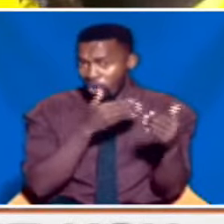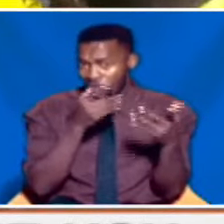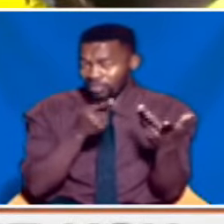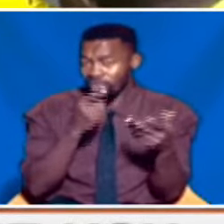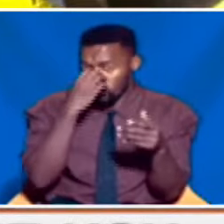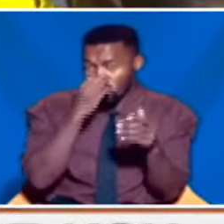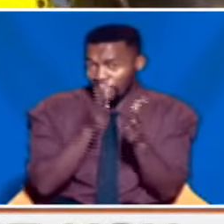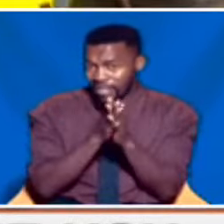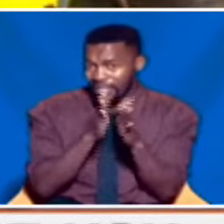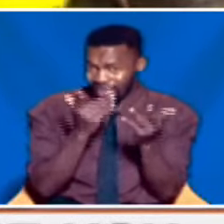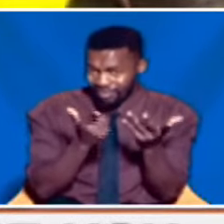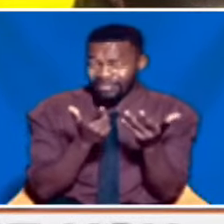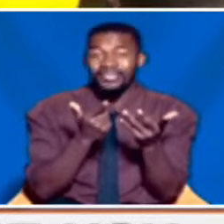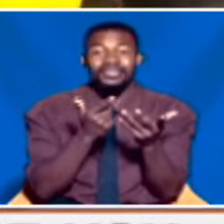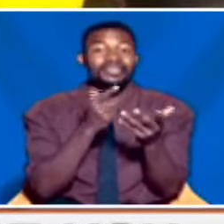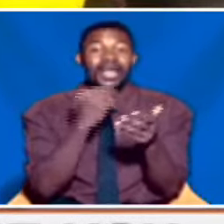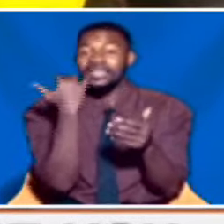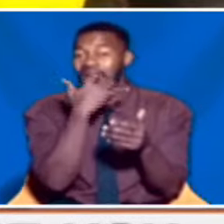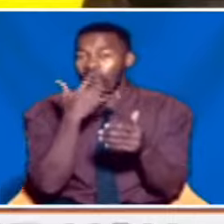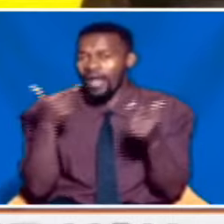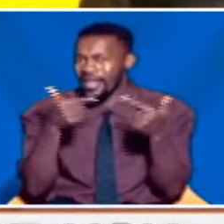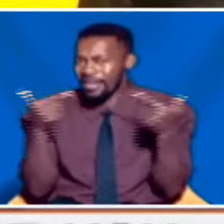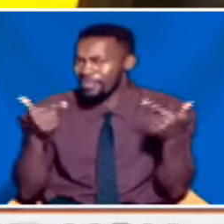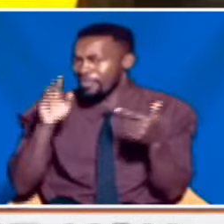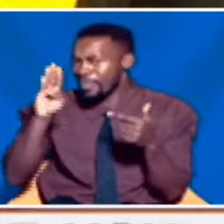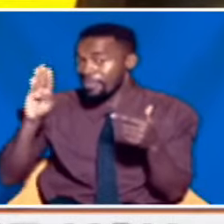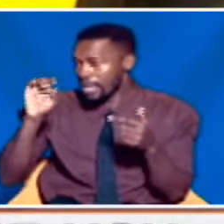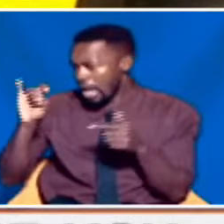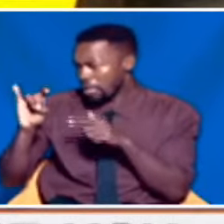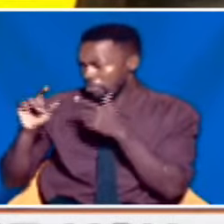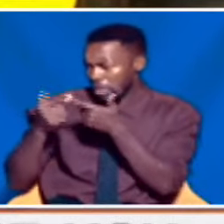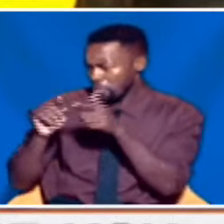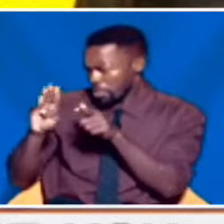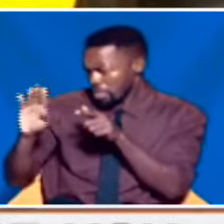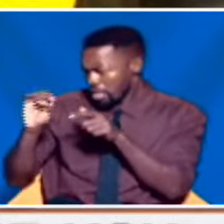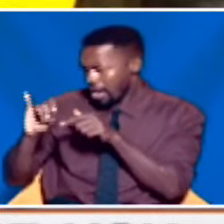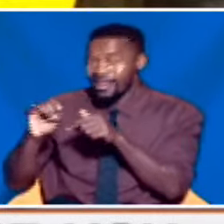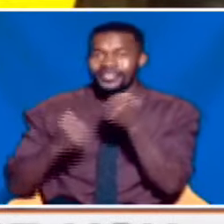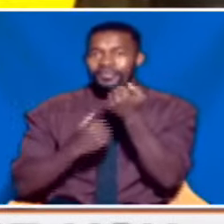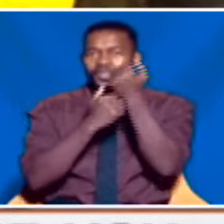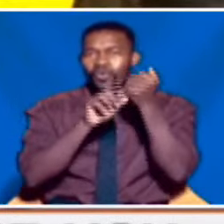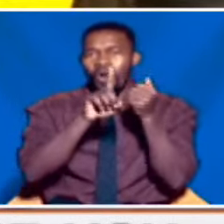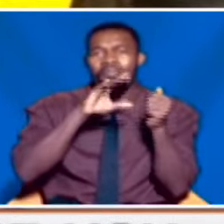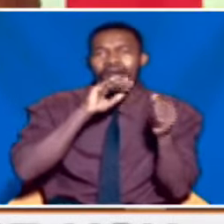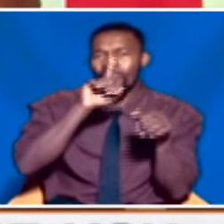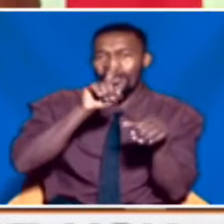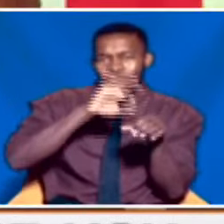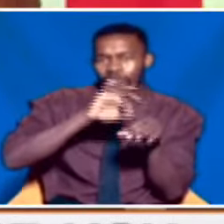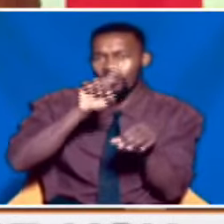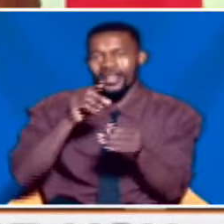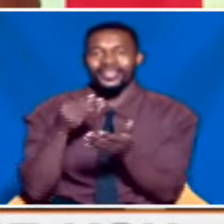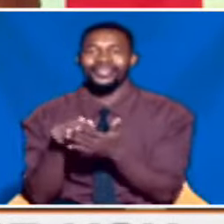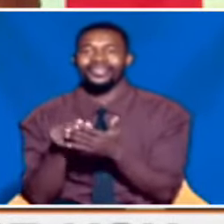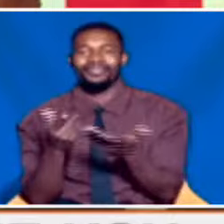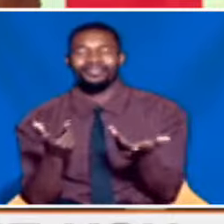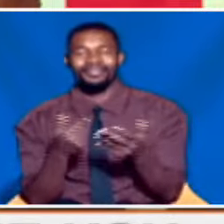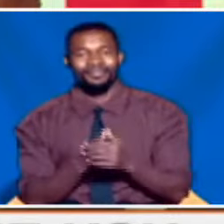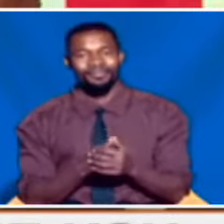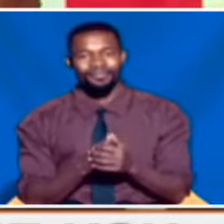that proposed the one-man, one-vote, one-shilling formula while campaigning for office. In